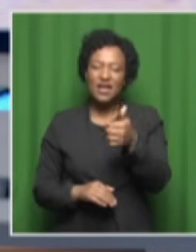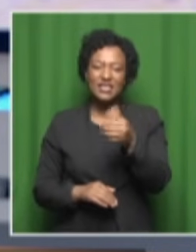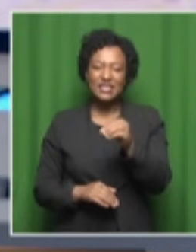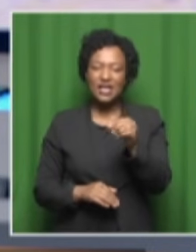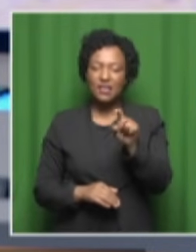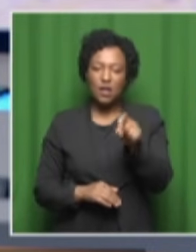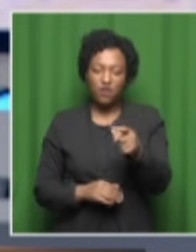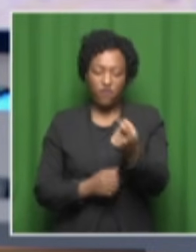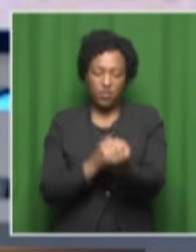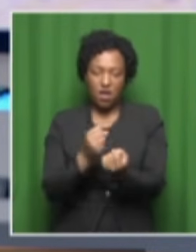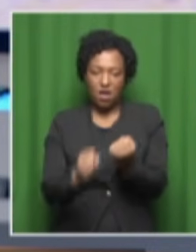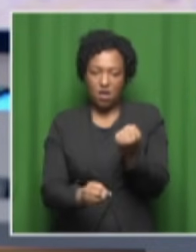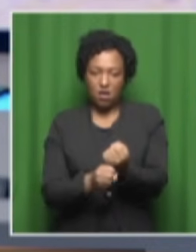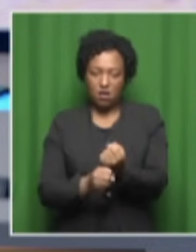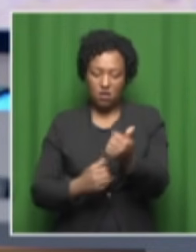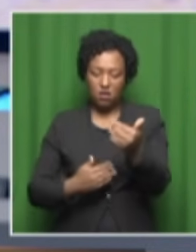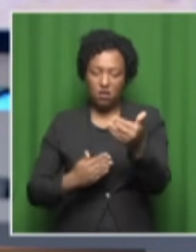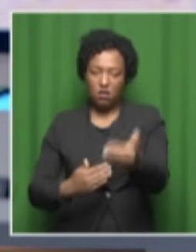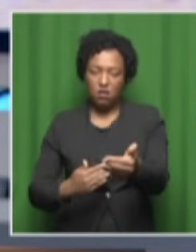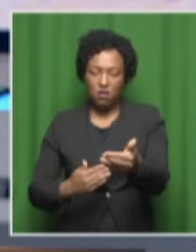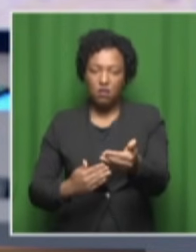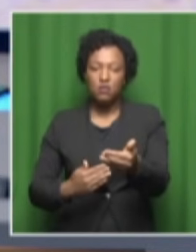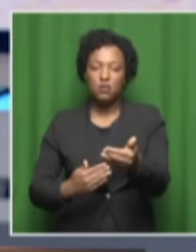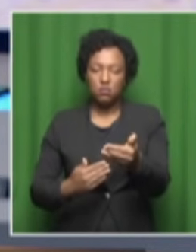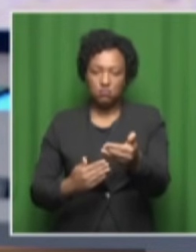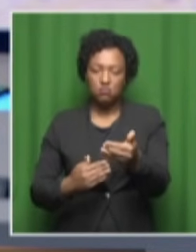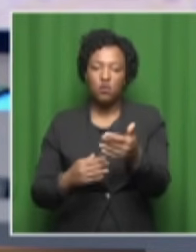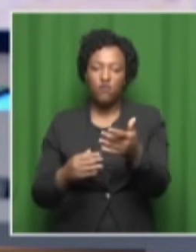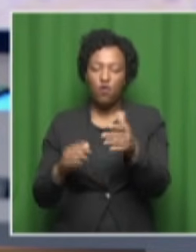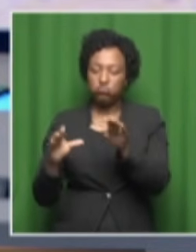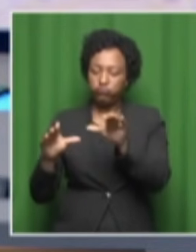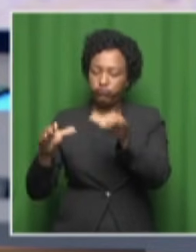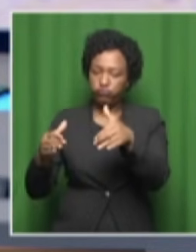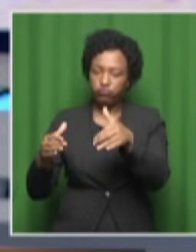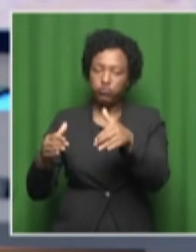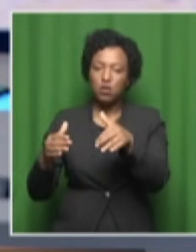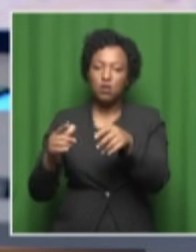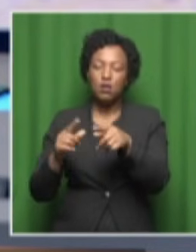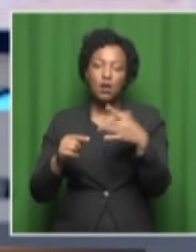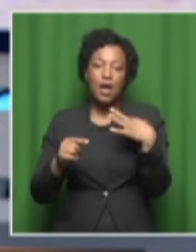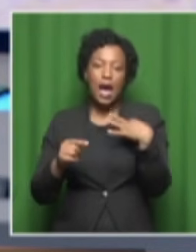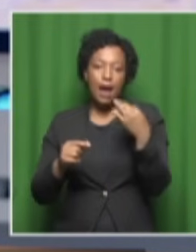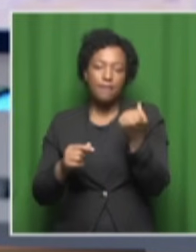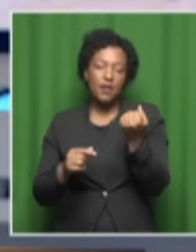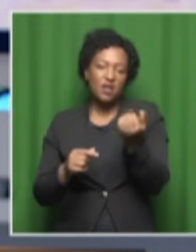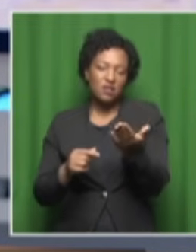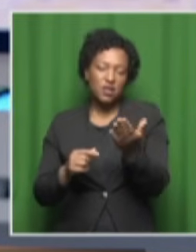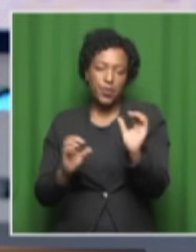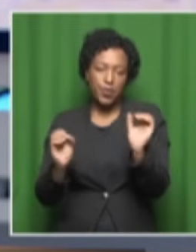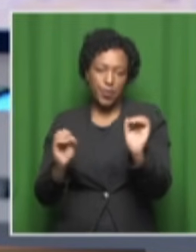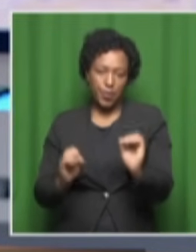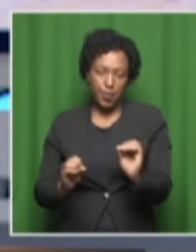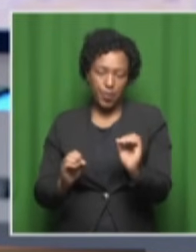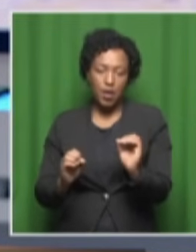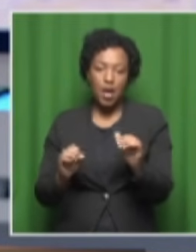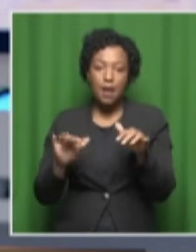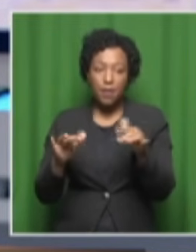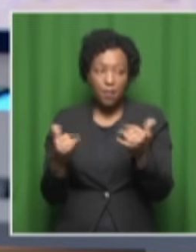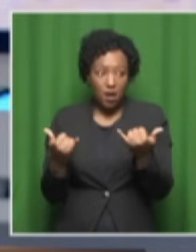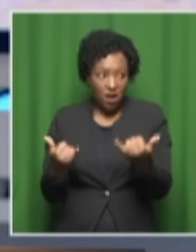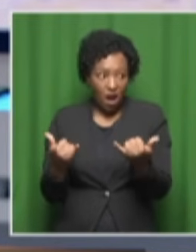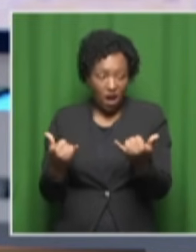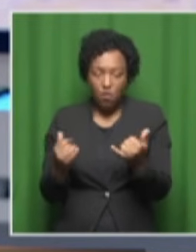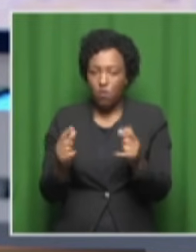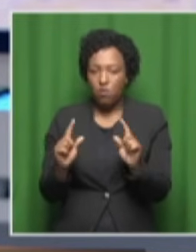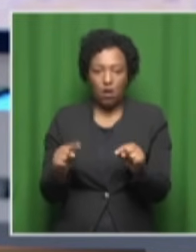600,000 per annum. And that's the category. So there's no application details right now. People can't right now go